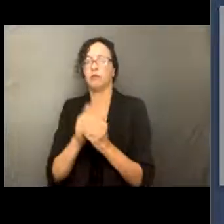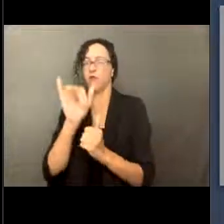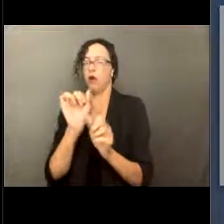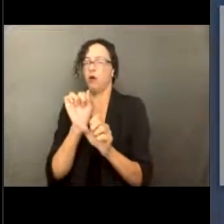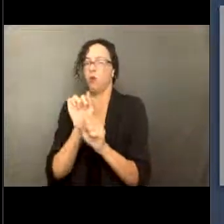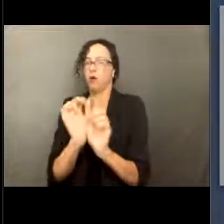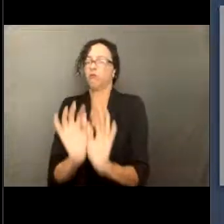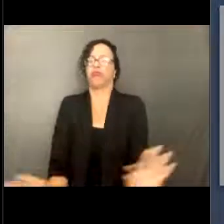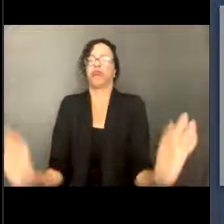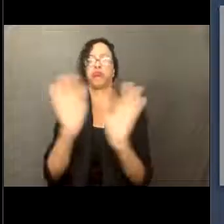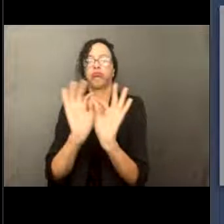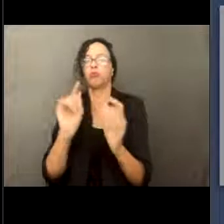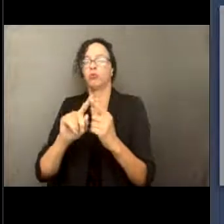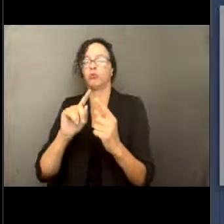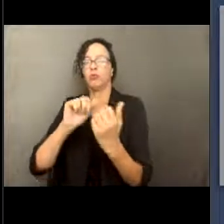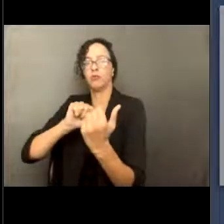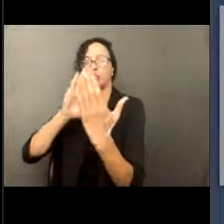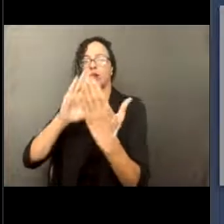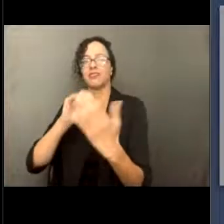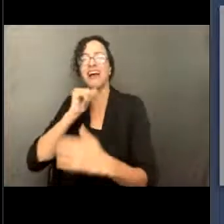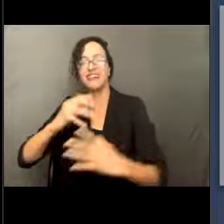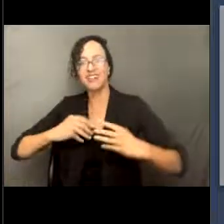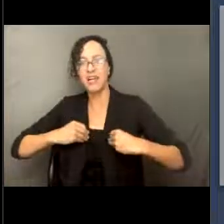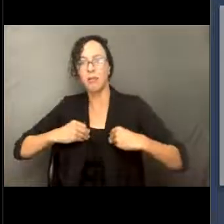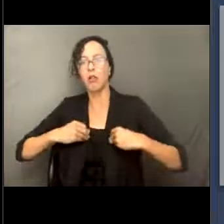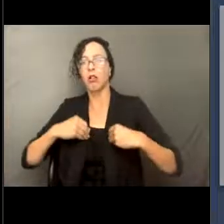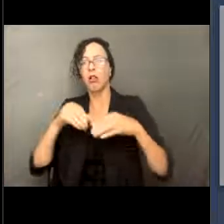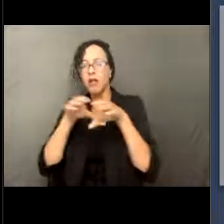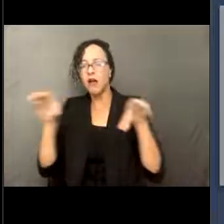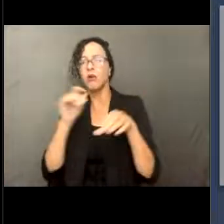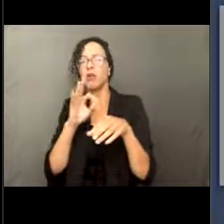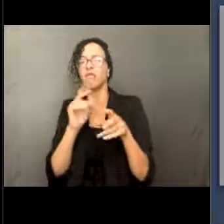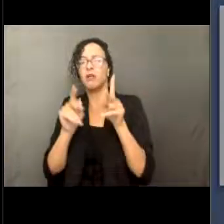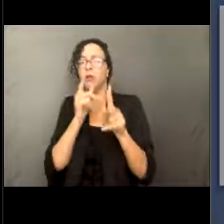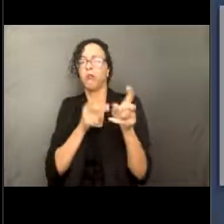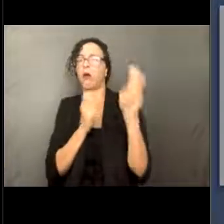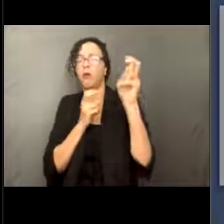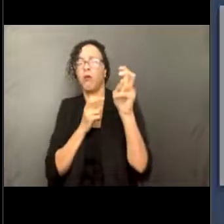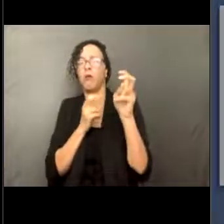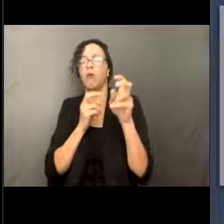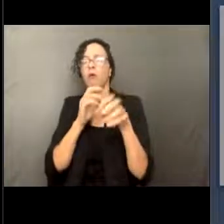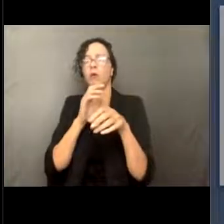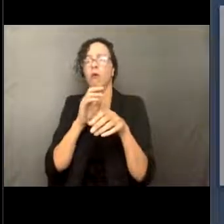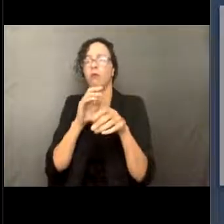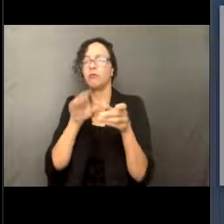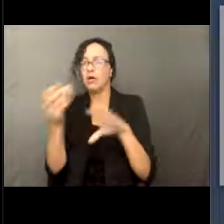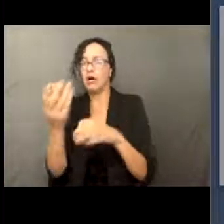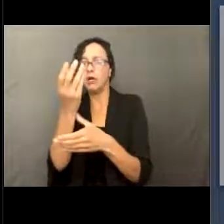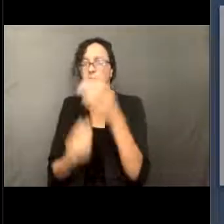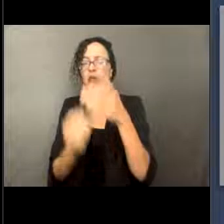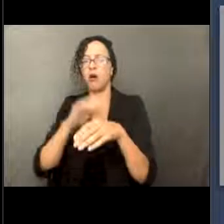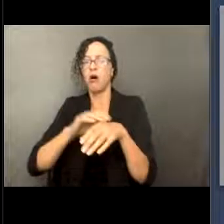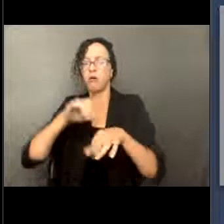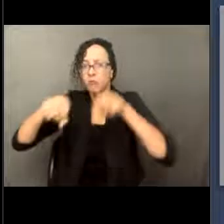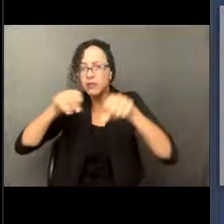the unacceptable levels of bicycle and pedestrian injuries and fatalities. One of the things that